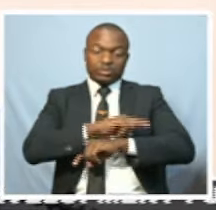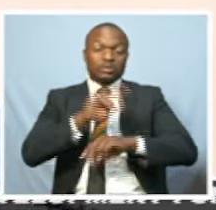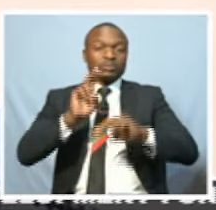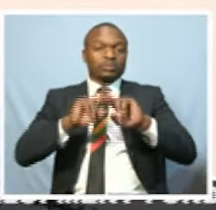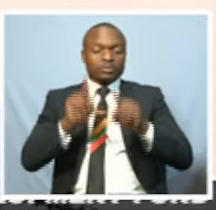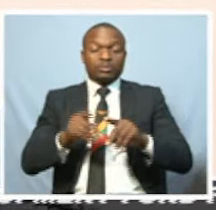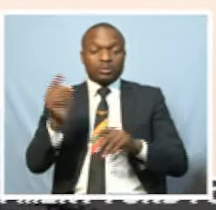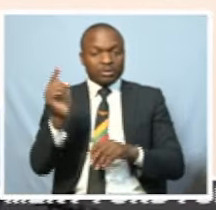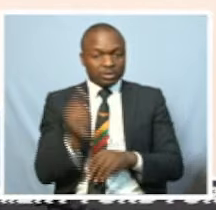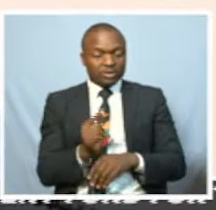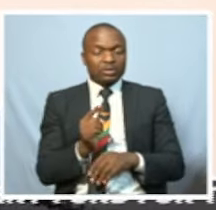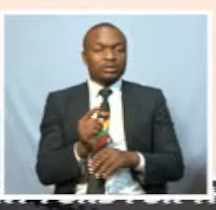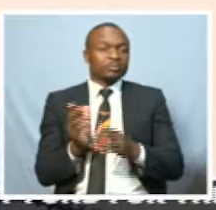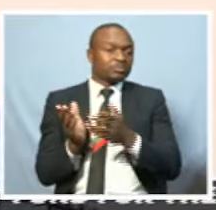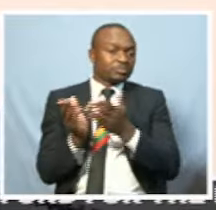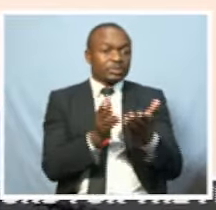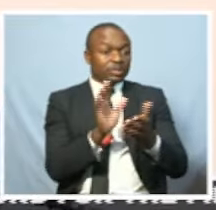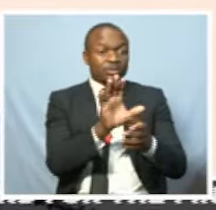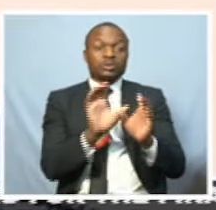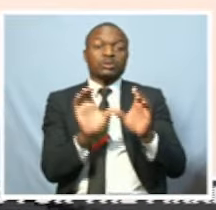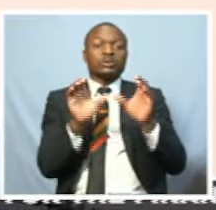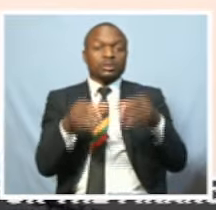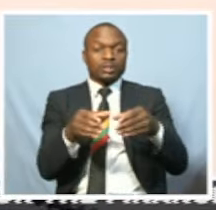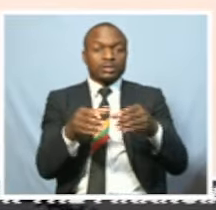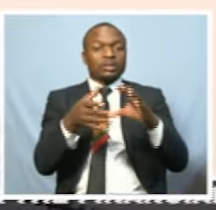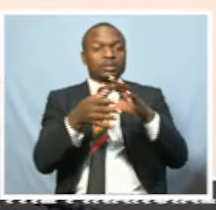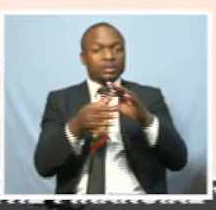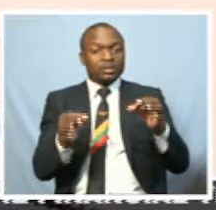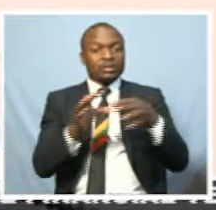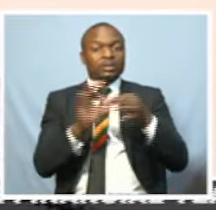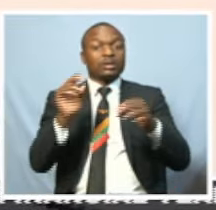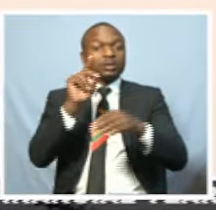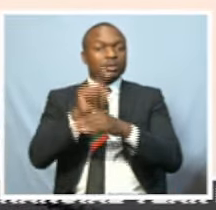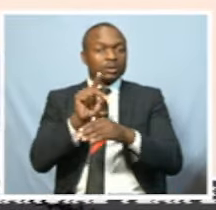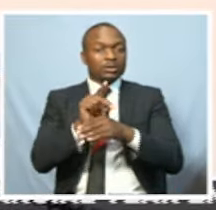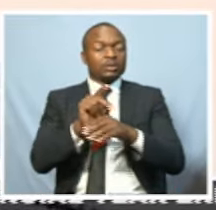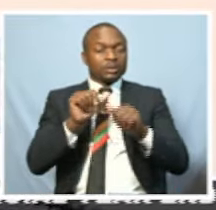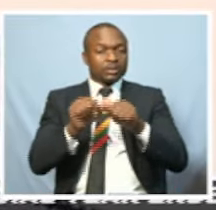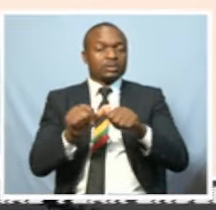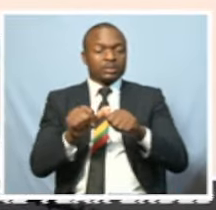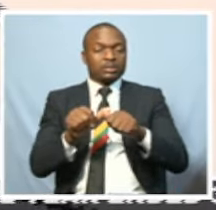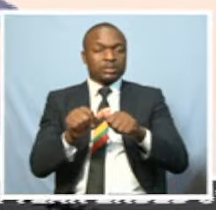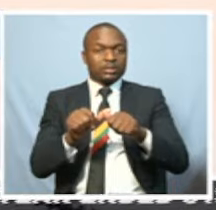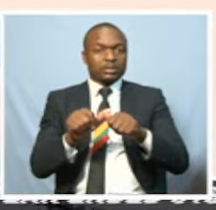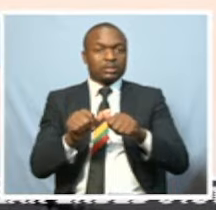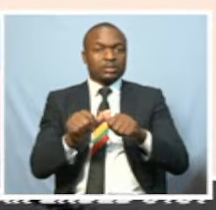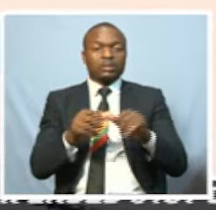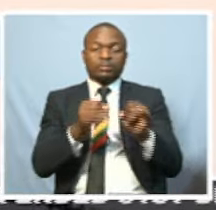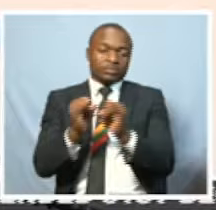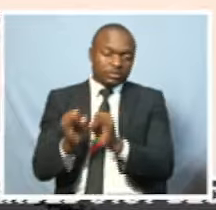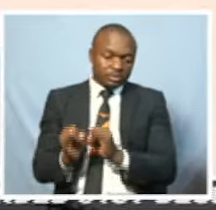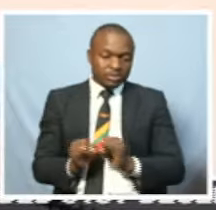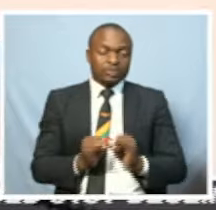we could be bringing to your committee a story of the project still being implemented. But because we took a